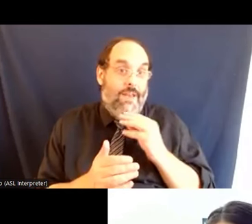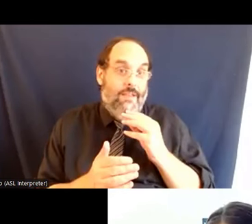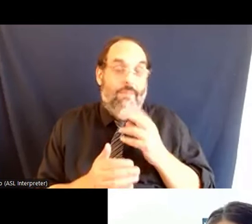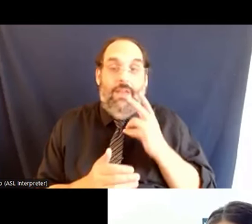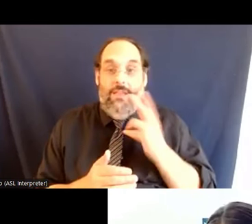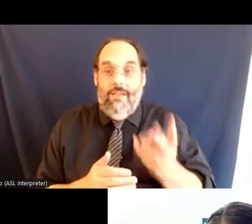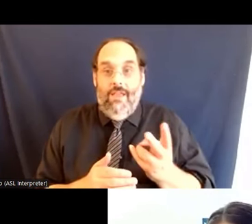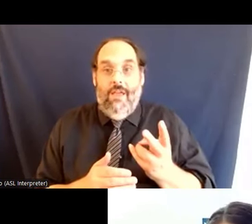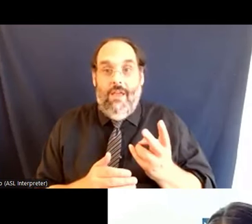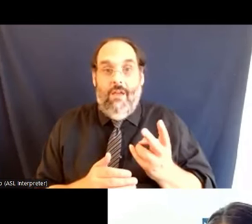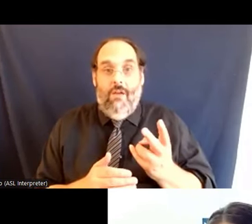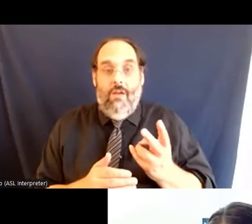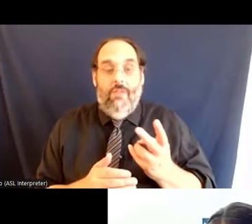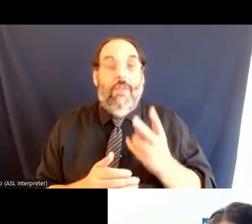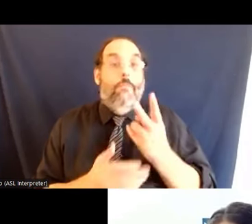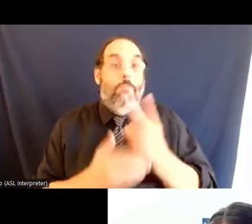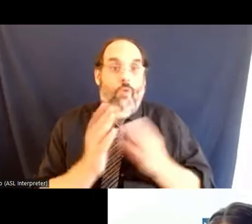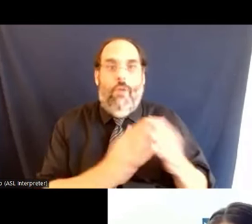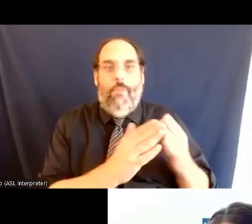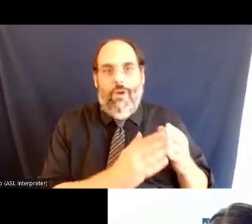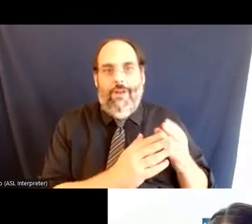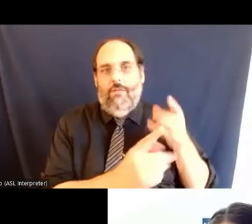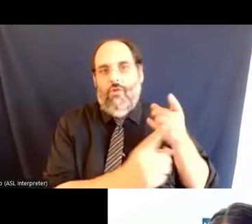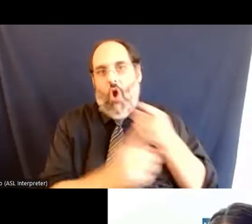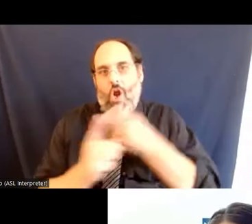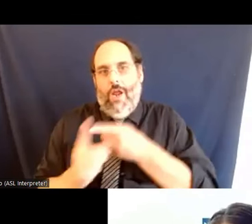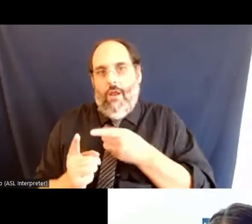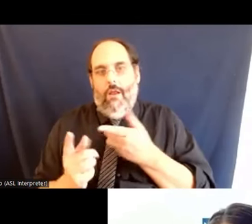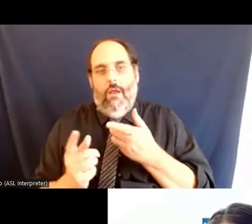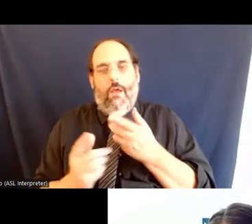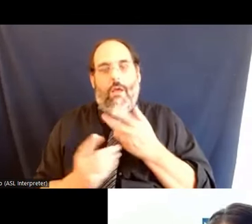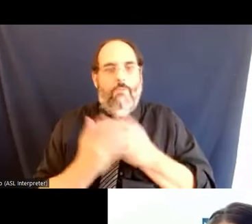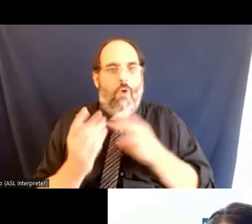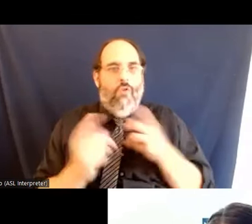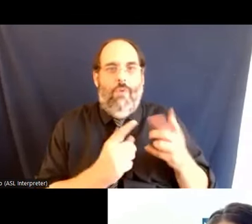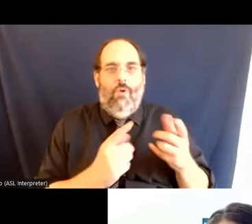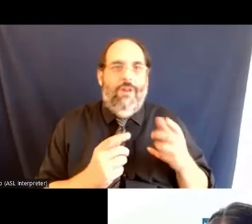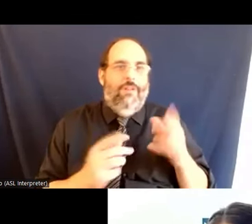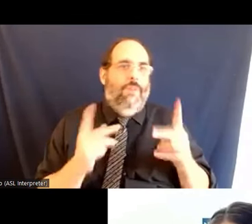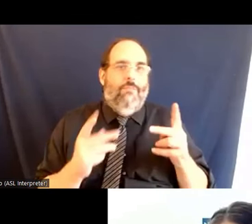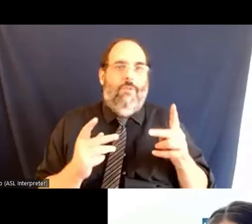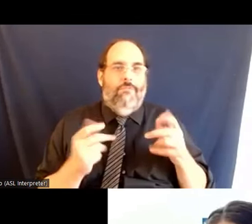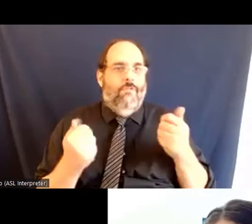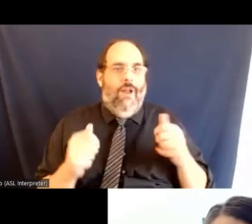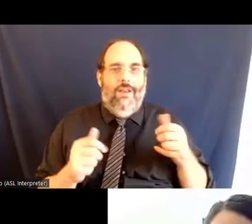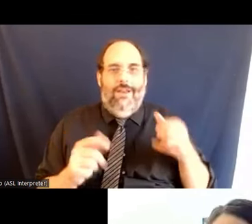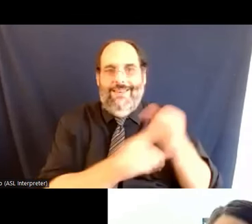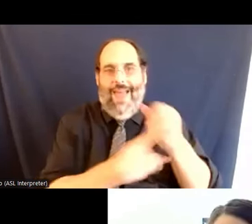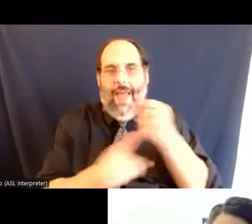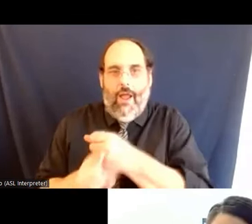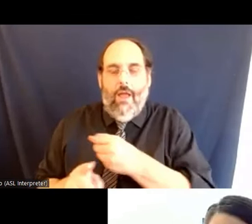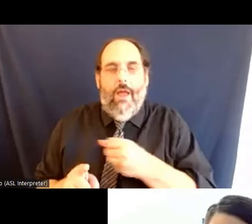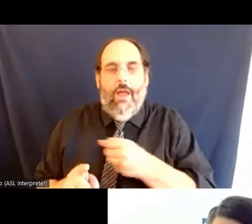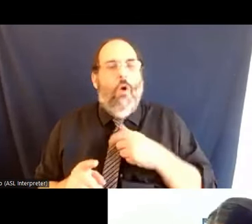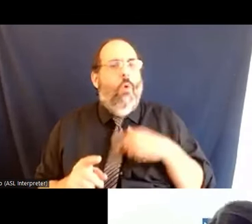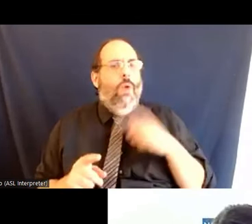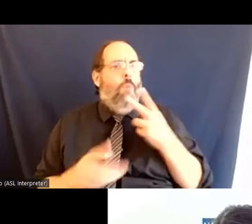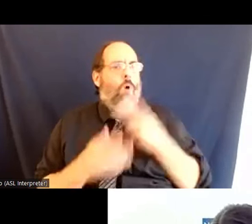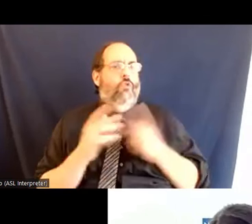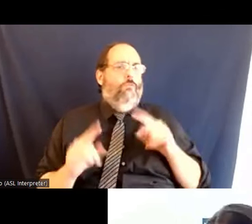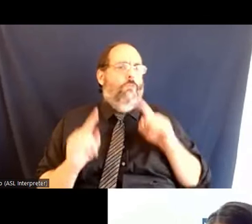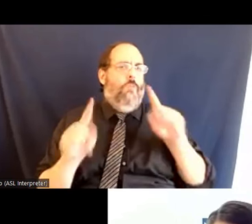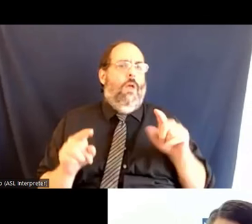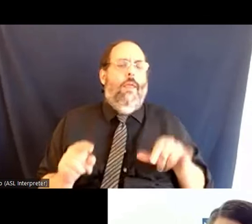as one that's targeting both communities and one that requires a response from all of us, and a very careful way in which we talk